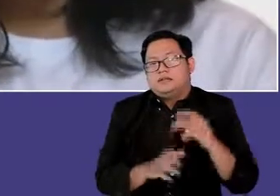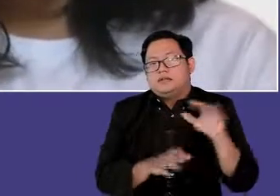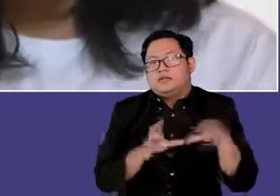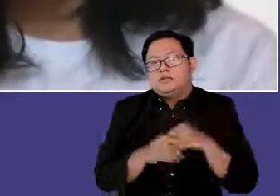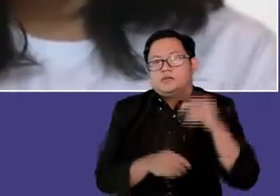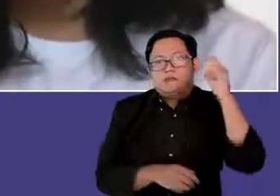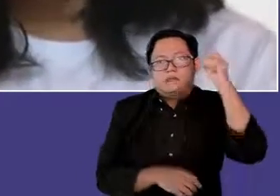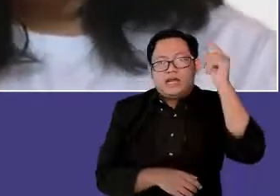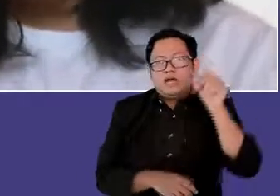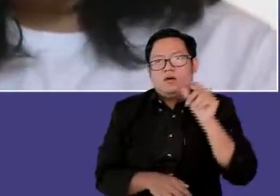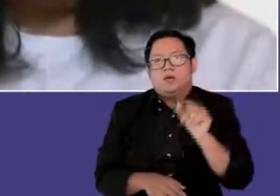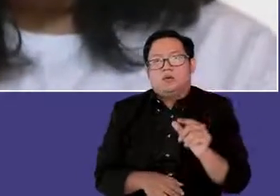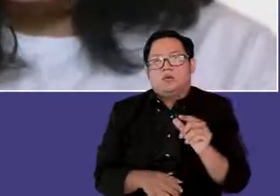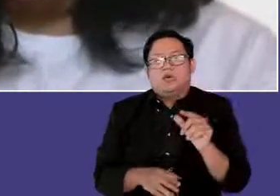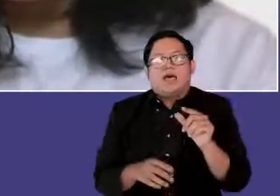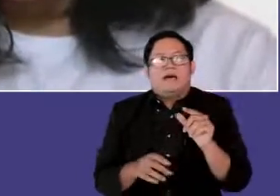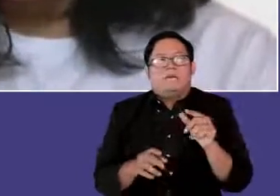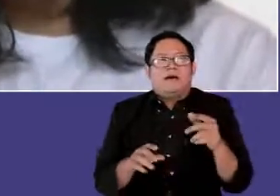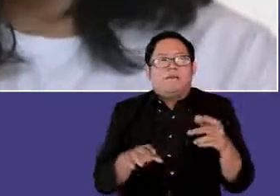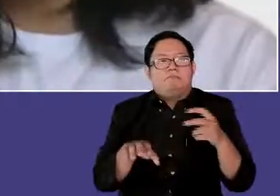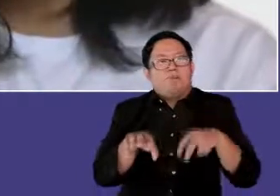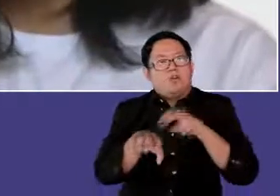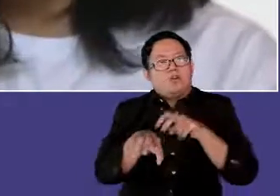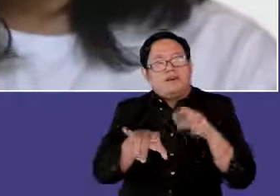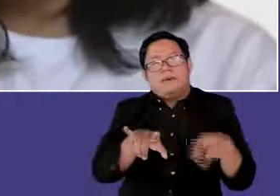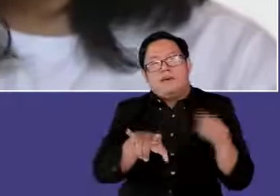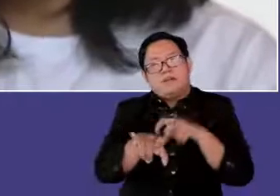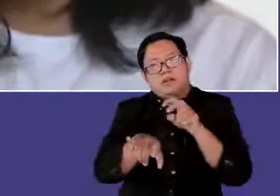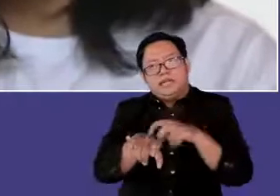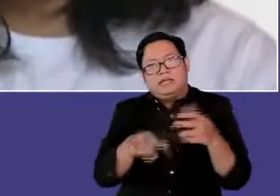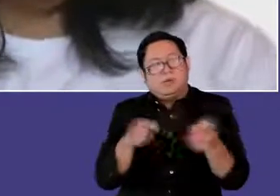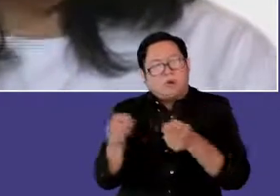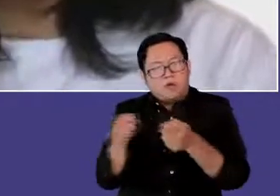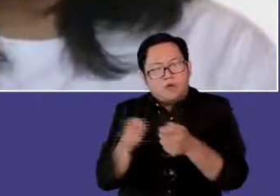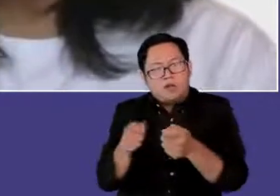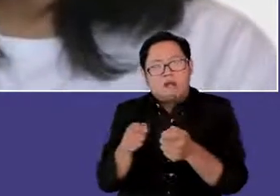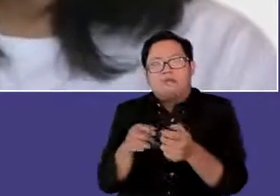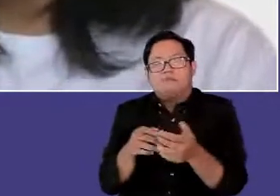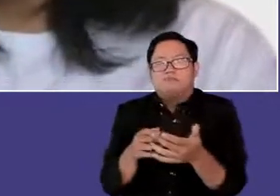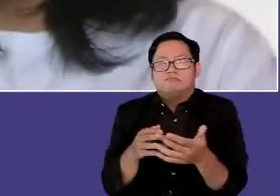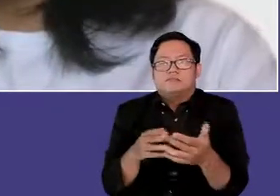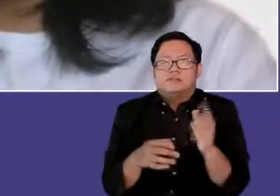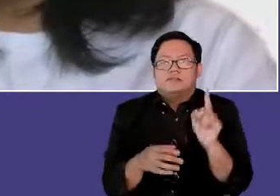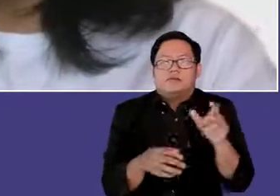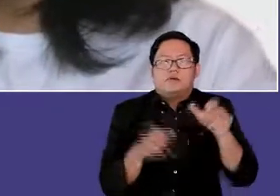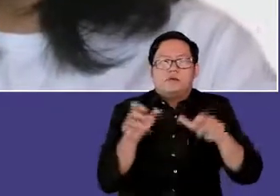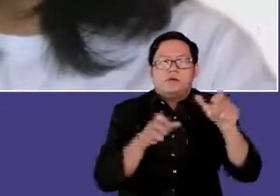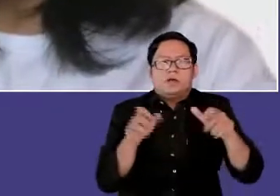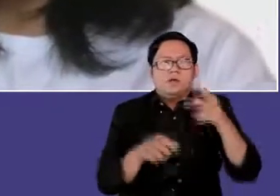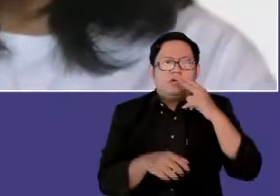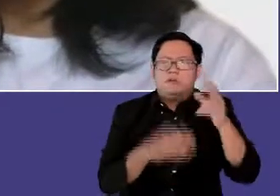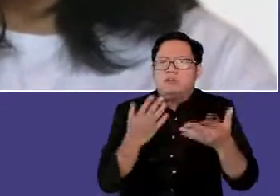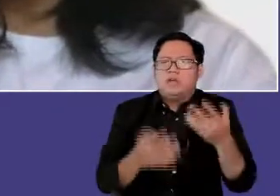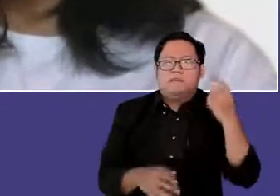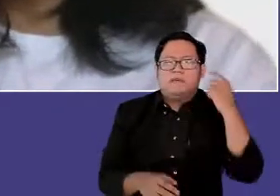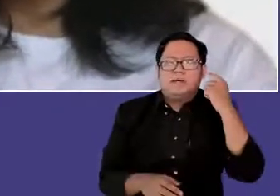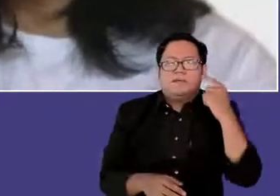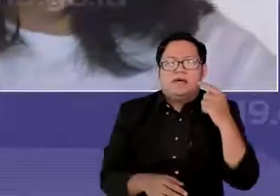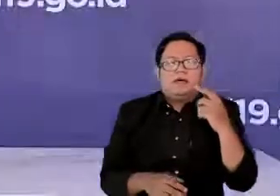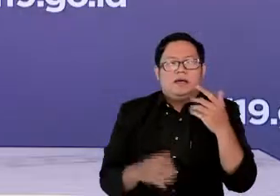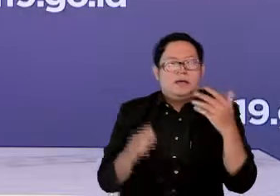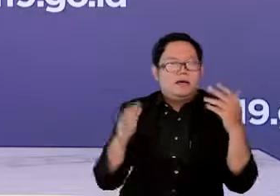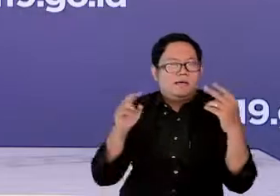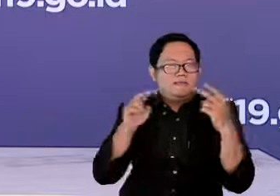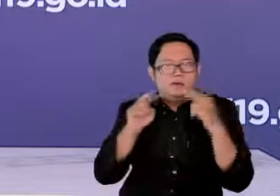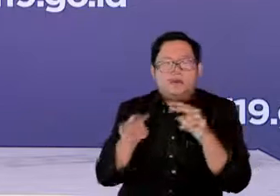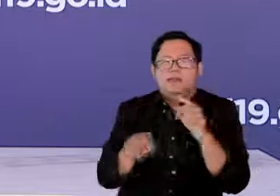border control that I believe many foreigners and colleagues here are also concerning? Yes, of